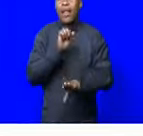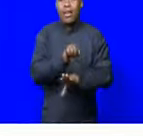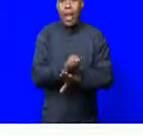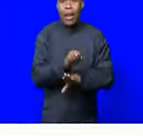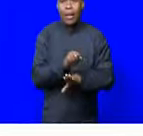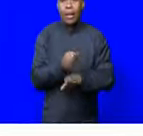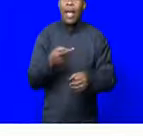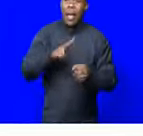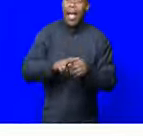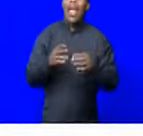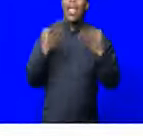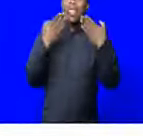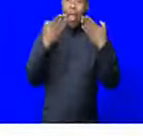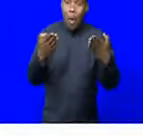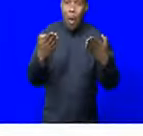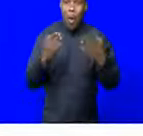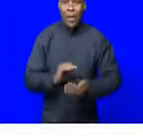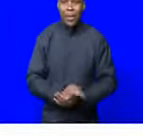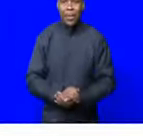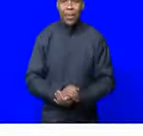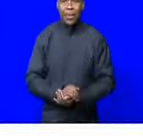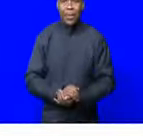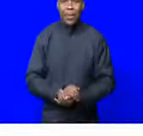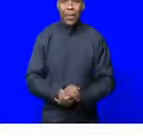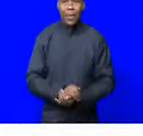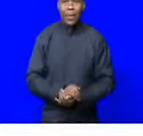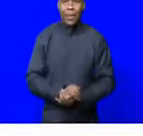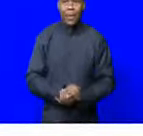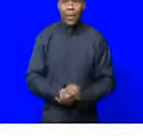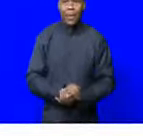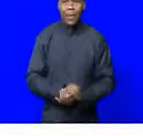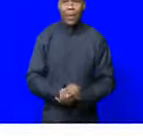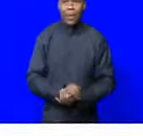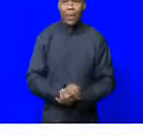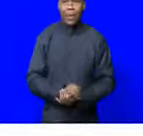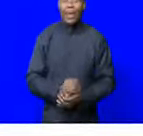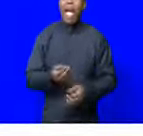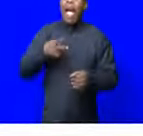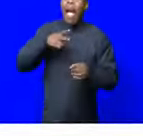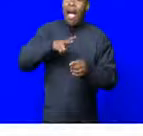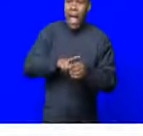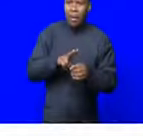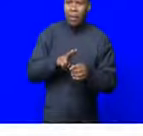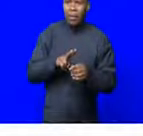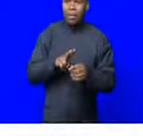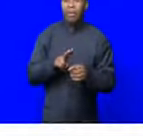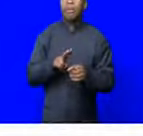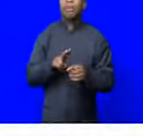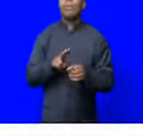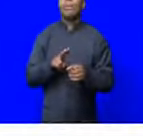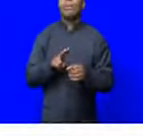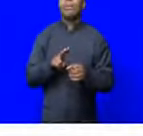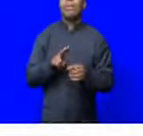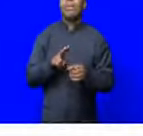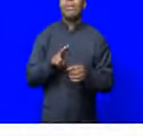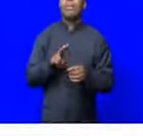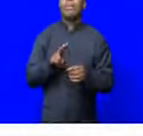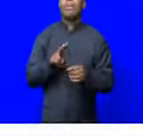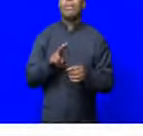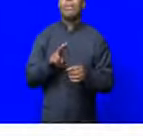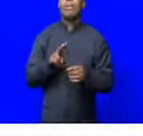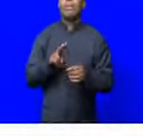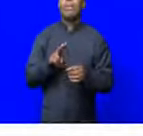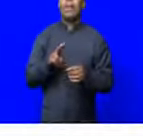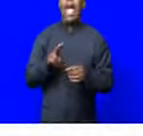siyafunda. Siyabonga bonkosi. The mission was accomplished with merit as the regiment managed